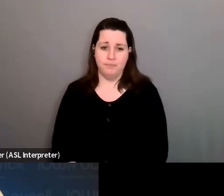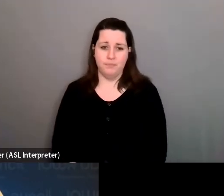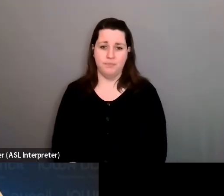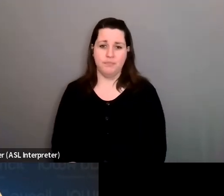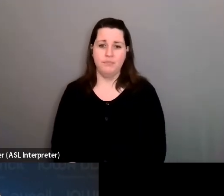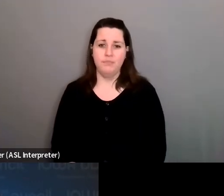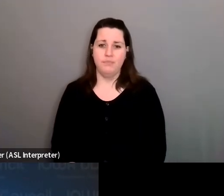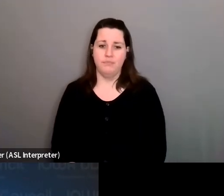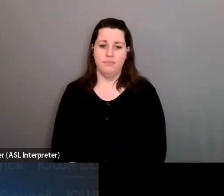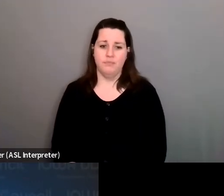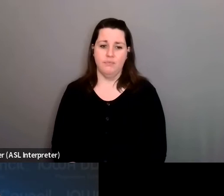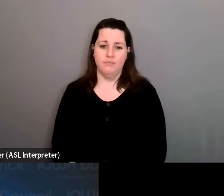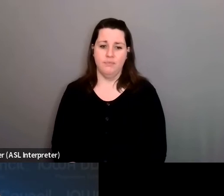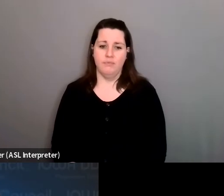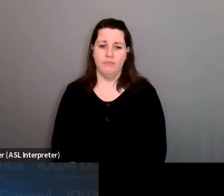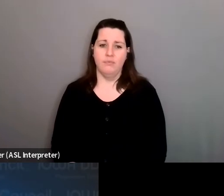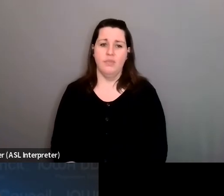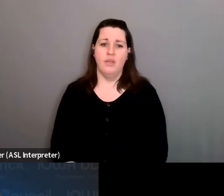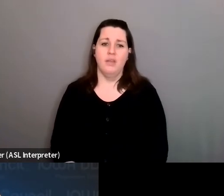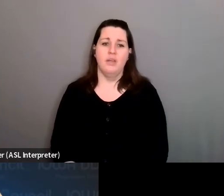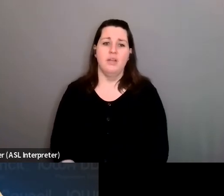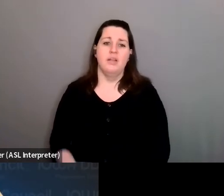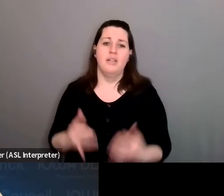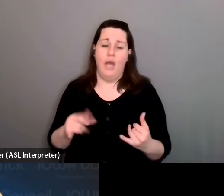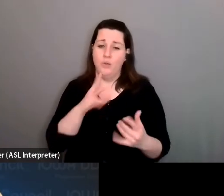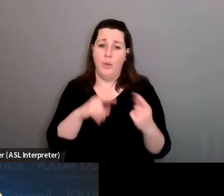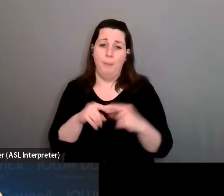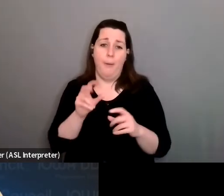question to talk about the contributions.